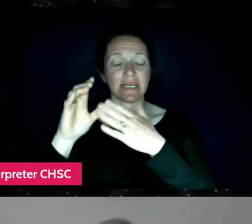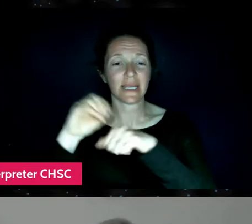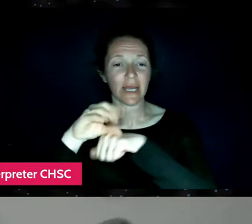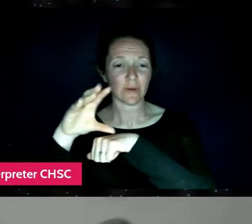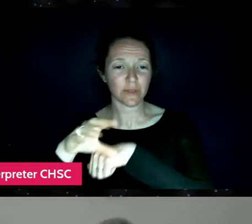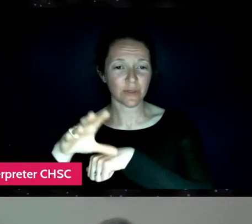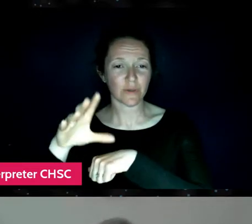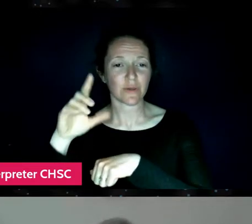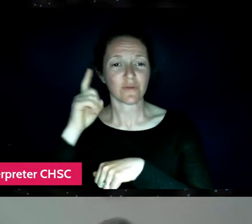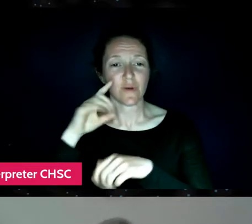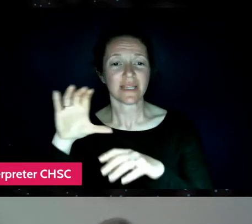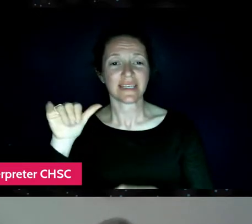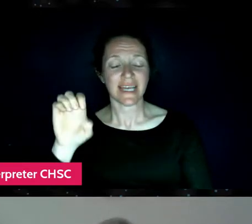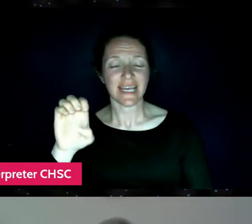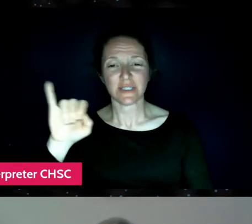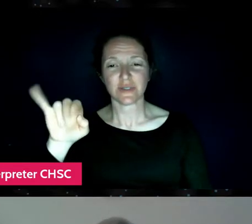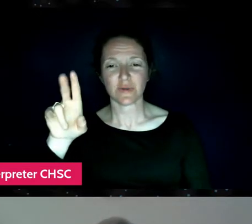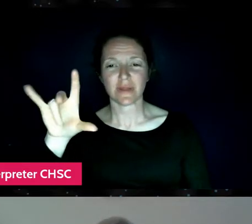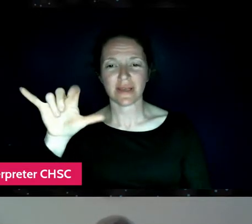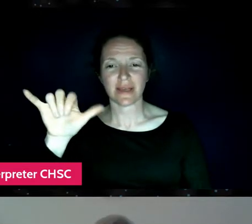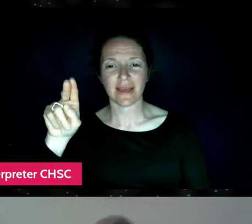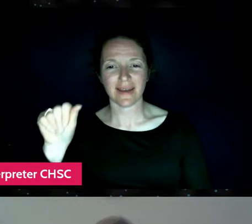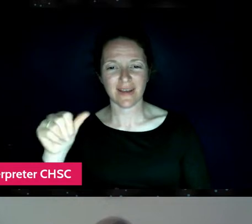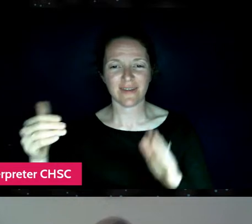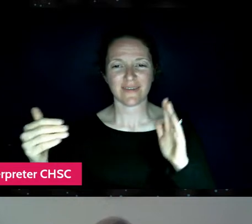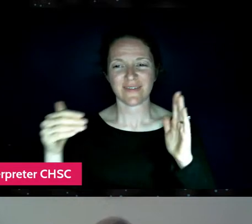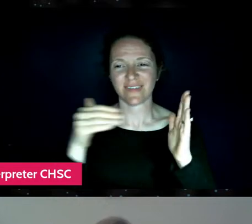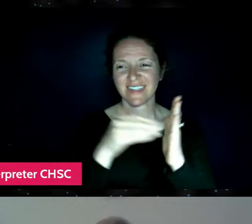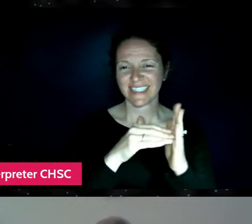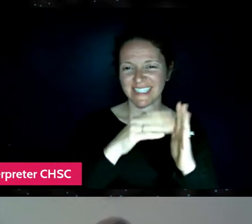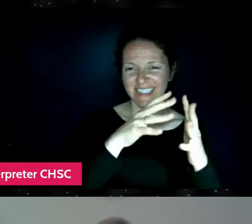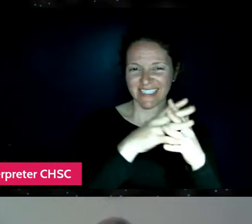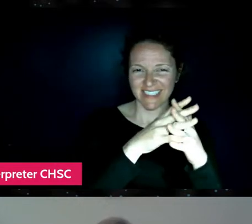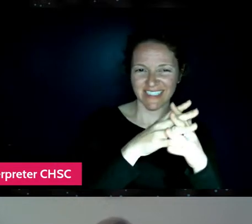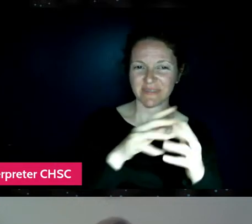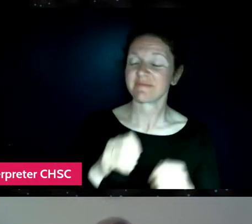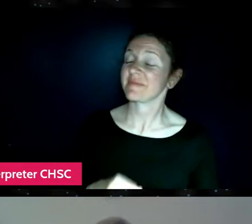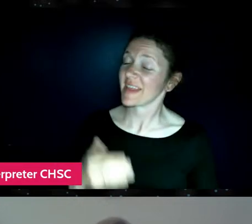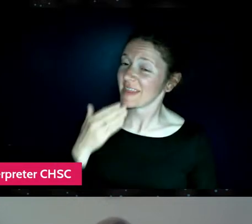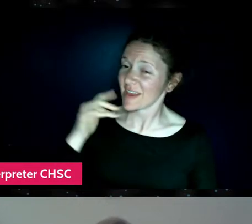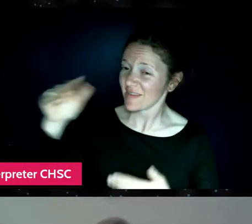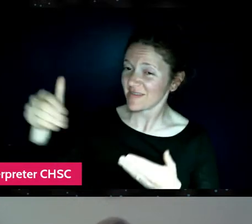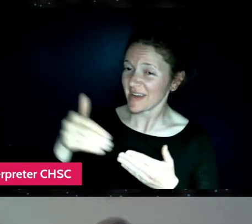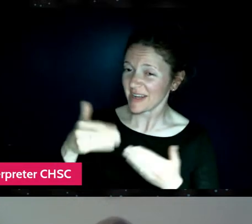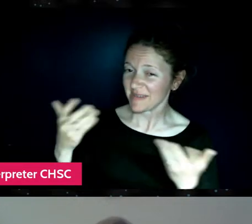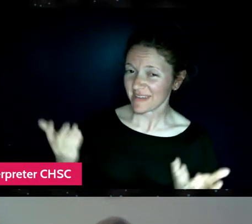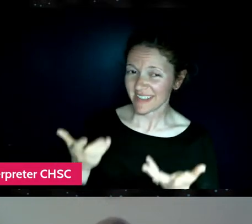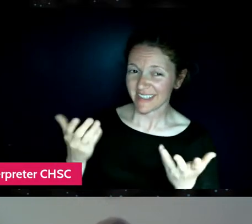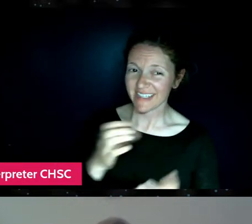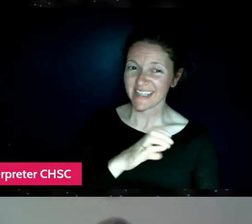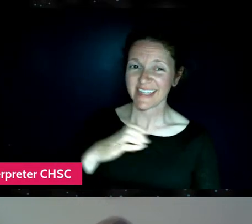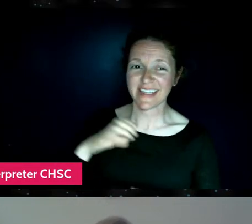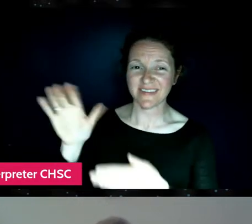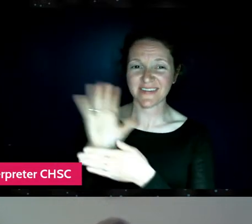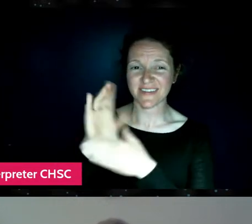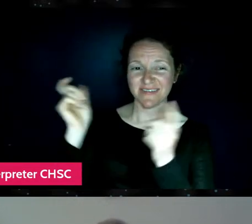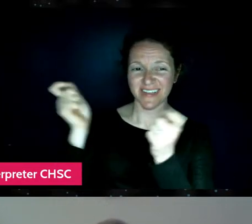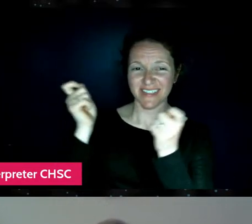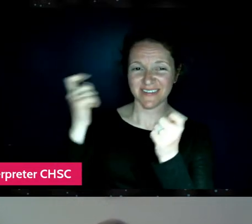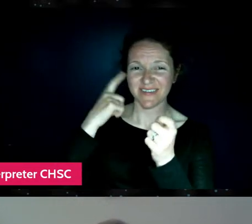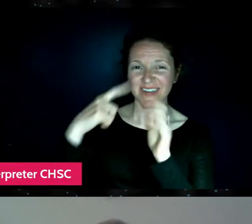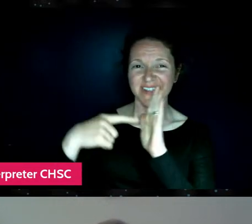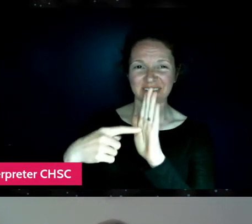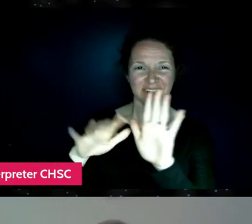Philip? Hi, Daniel. Thank you for having me, and thanks to the Cleveland Film Festival for showing this amazing